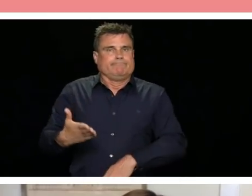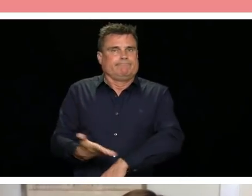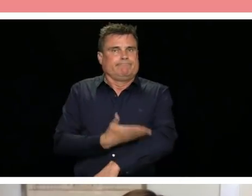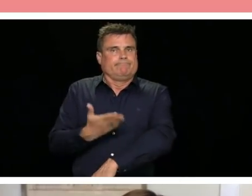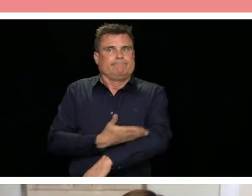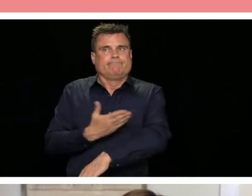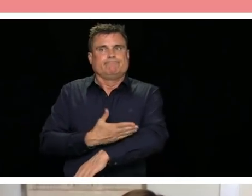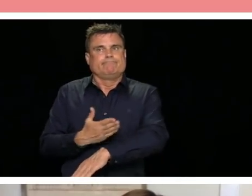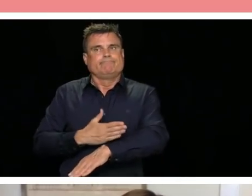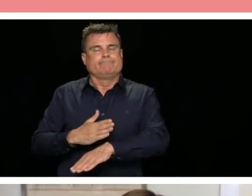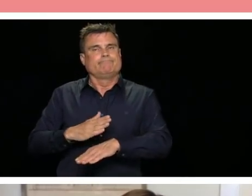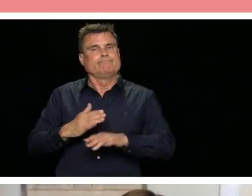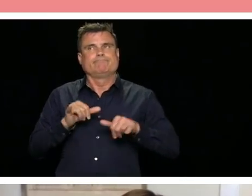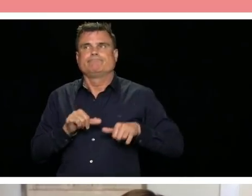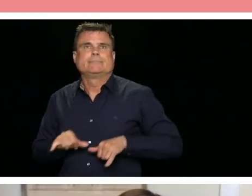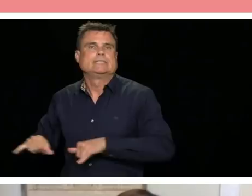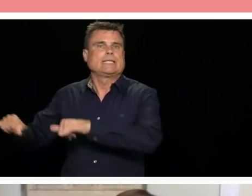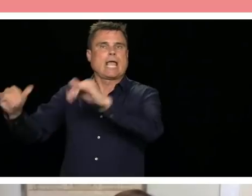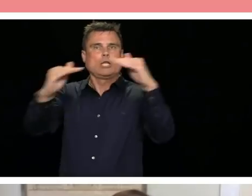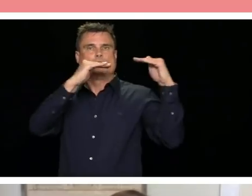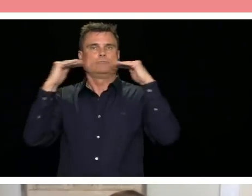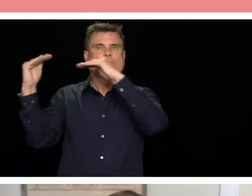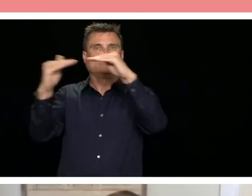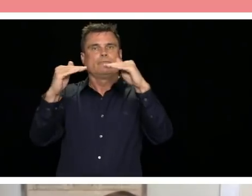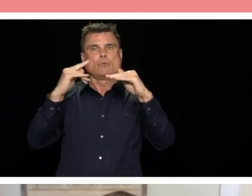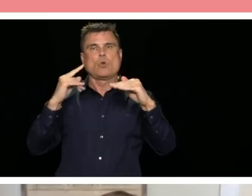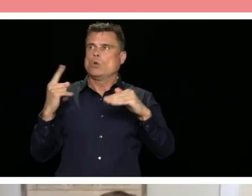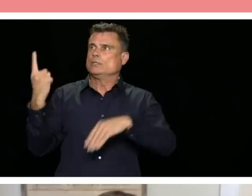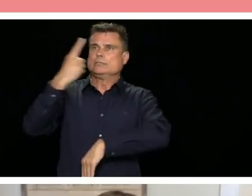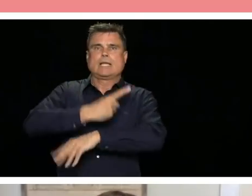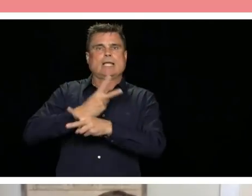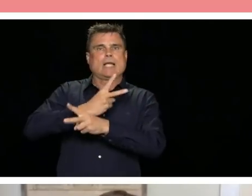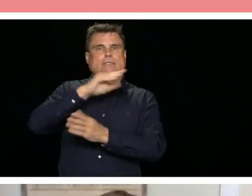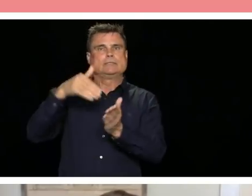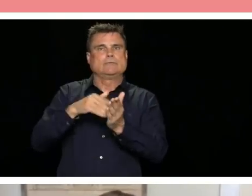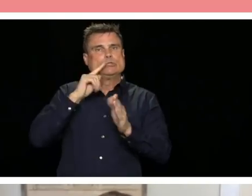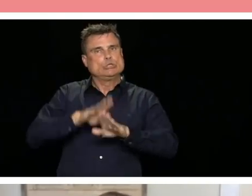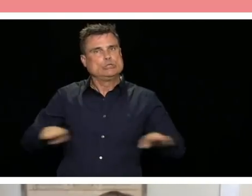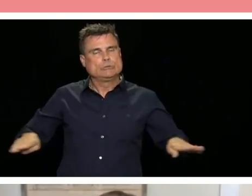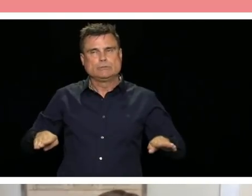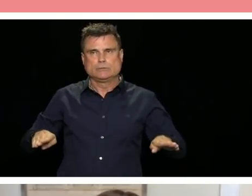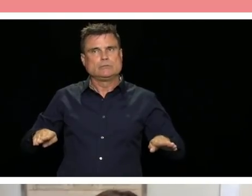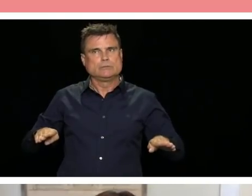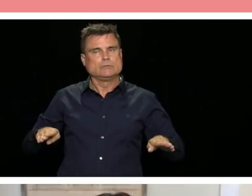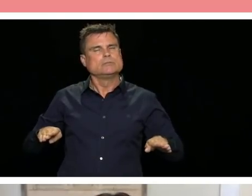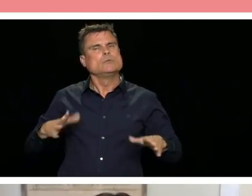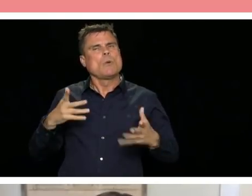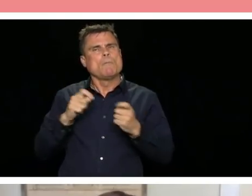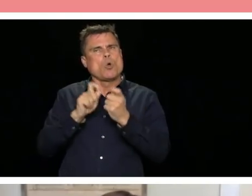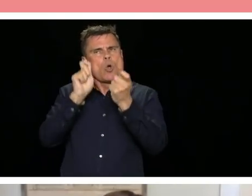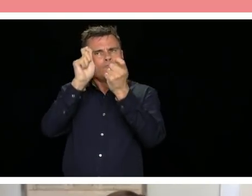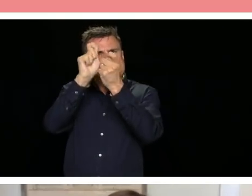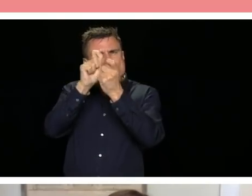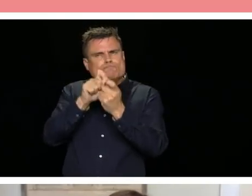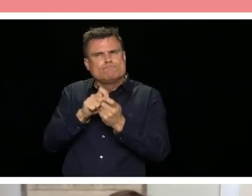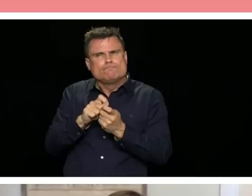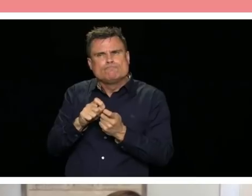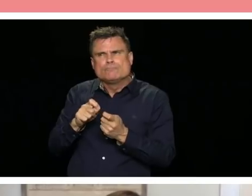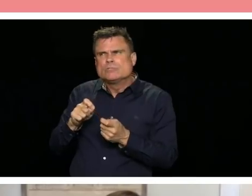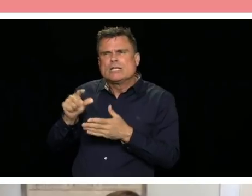on what those measures will be? I think I'm going to use up all the time for this talk. There's a